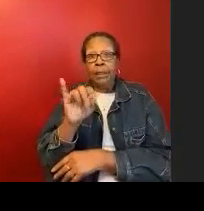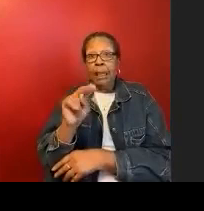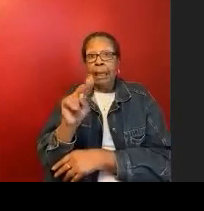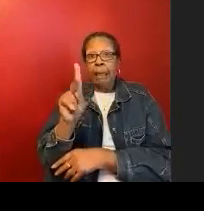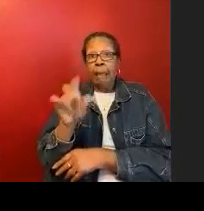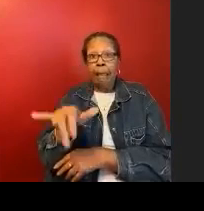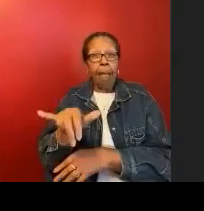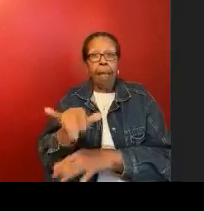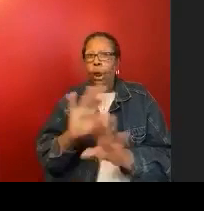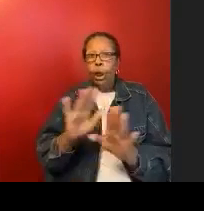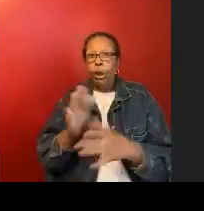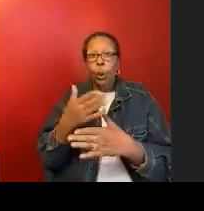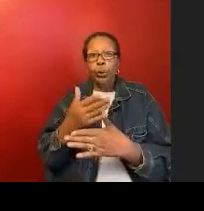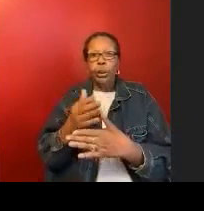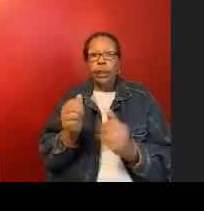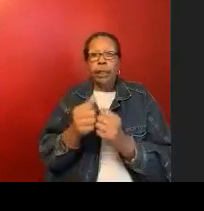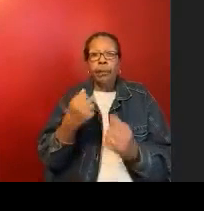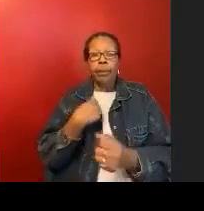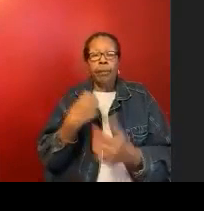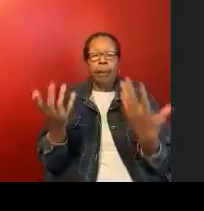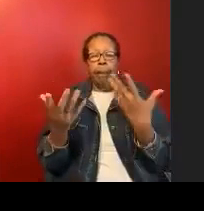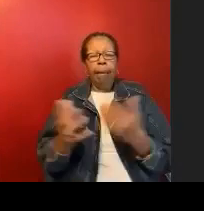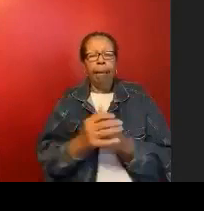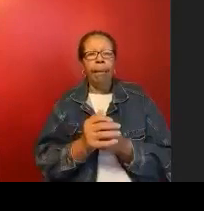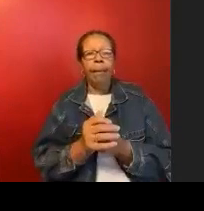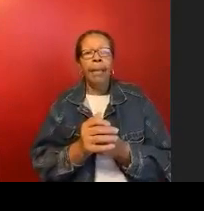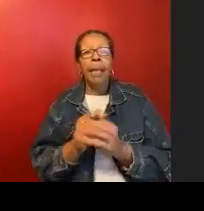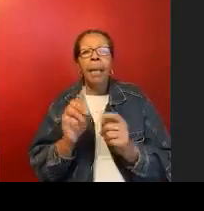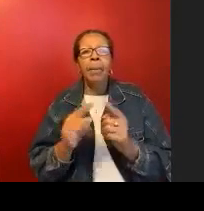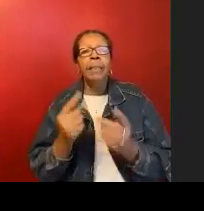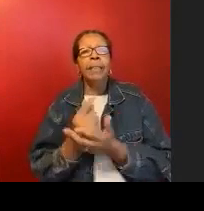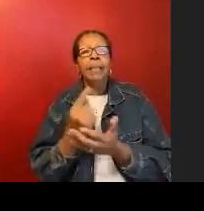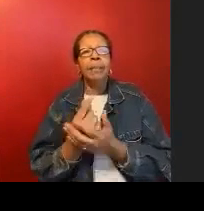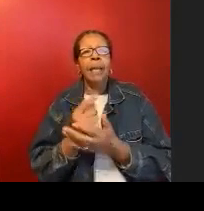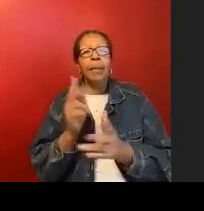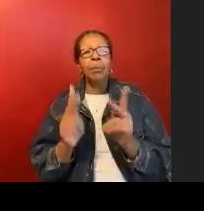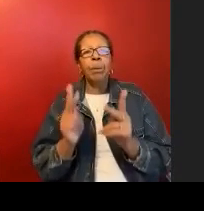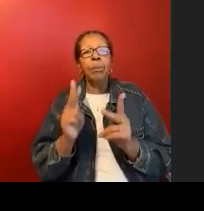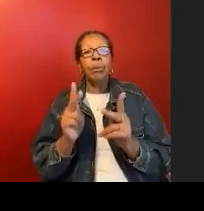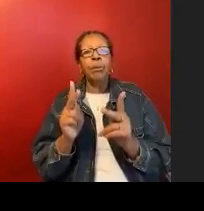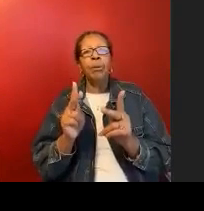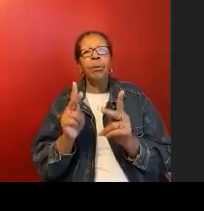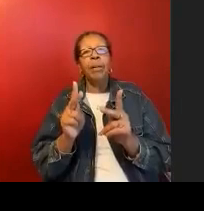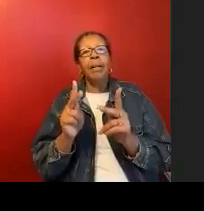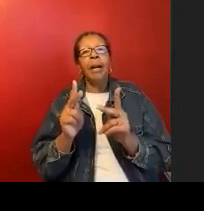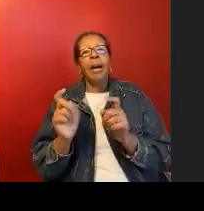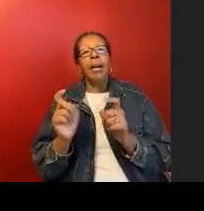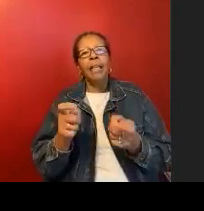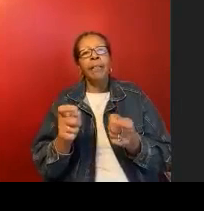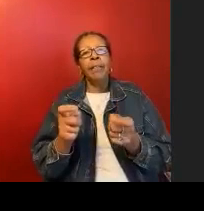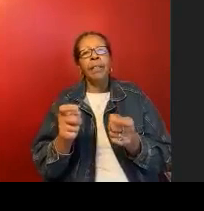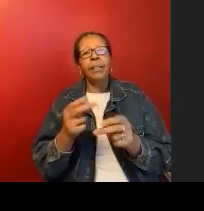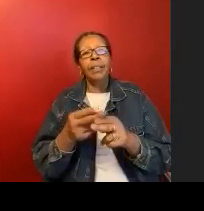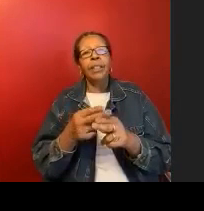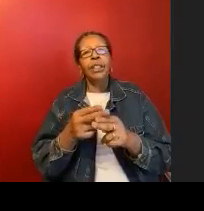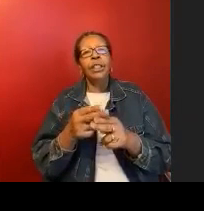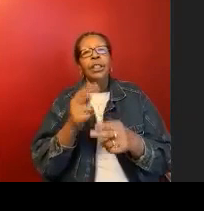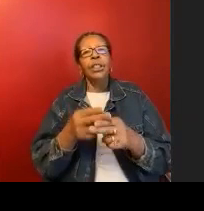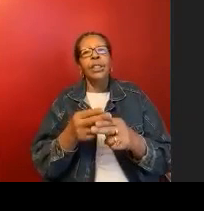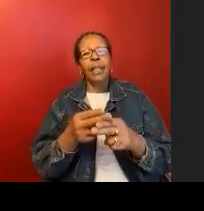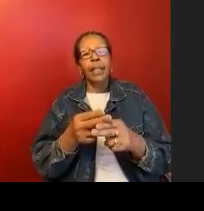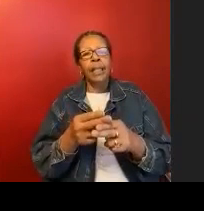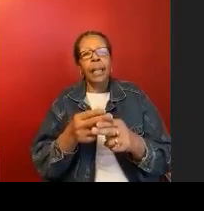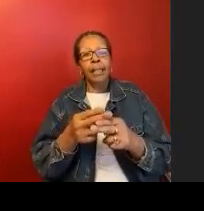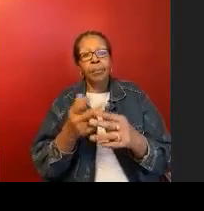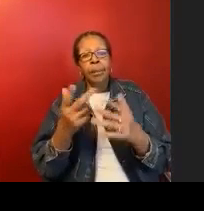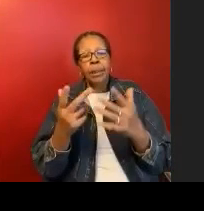I know what I was going on. And sometimes people get assigned nicknames for a reason. I know when I was little, some of y'all maybe